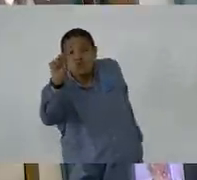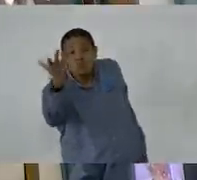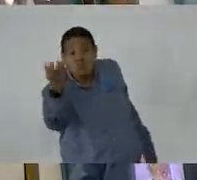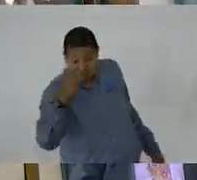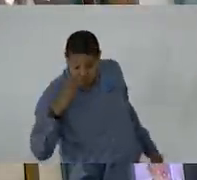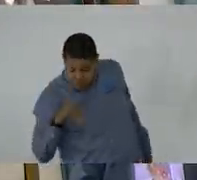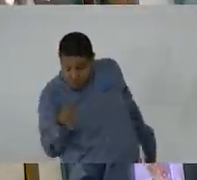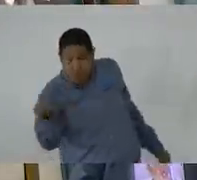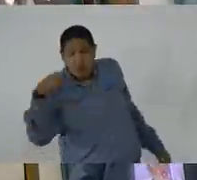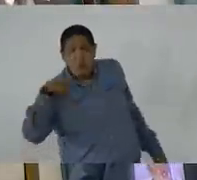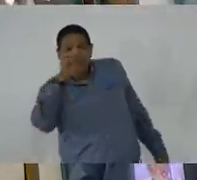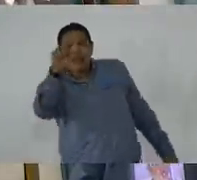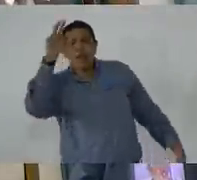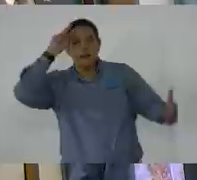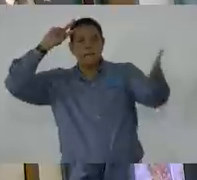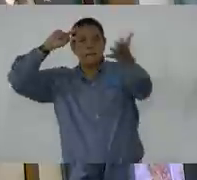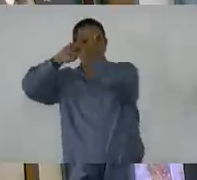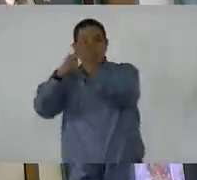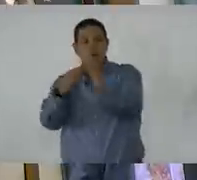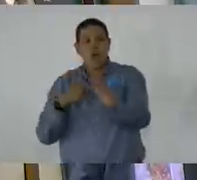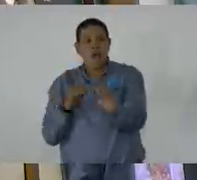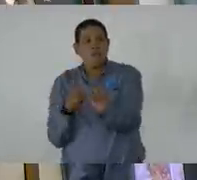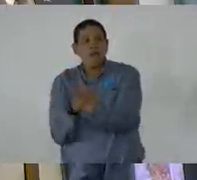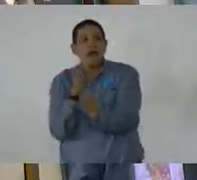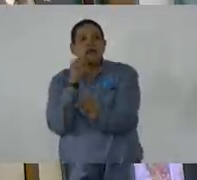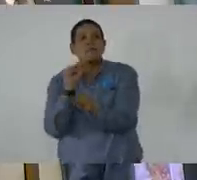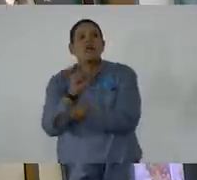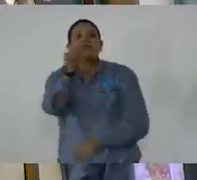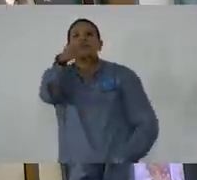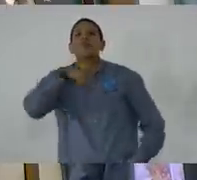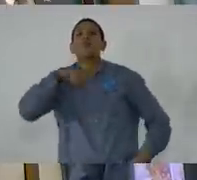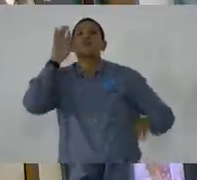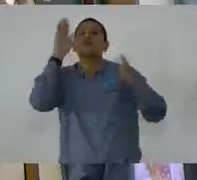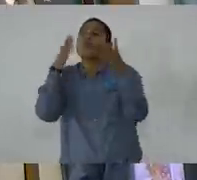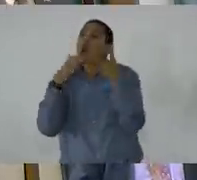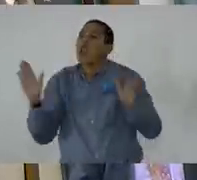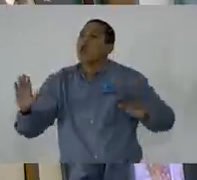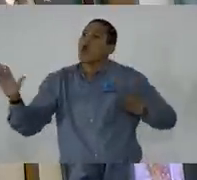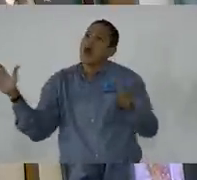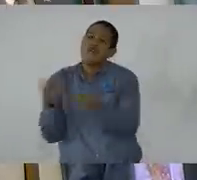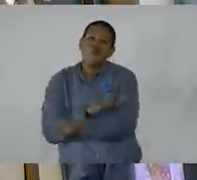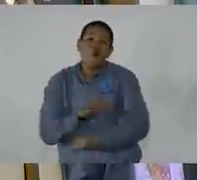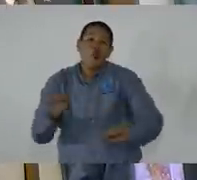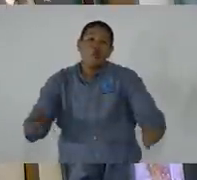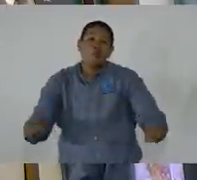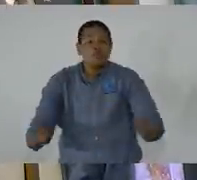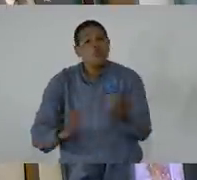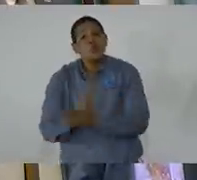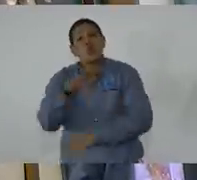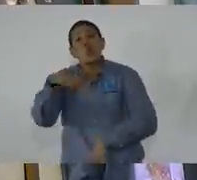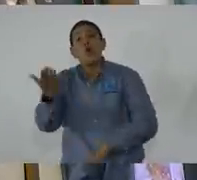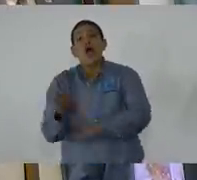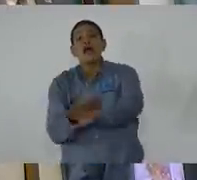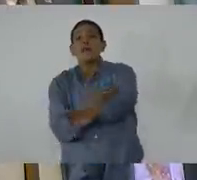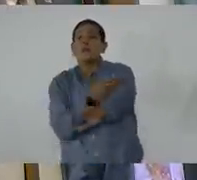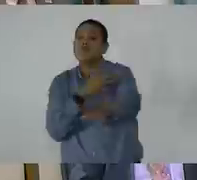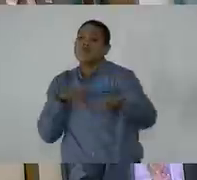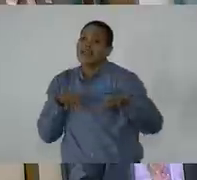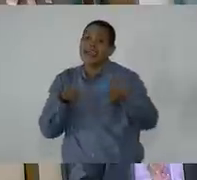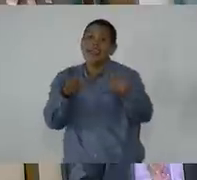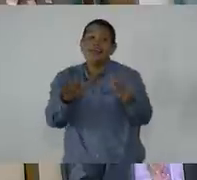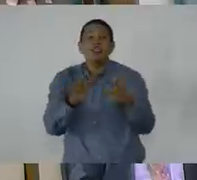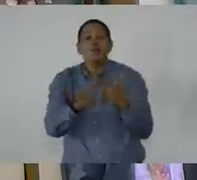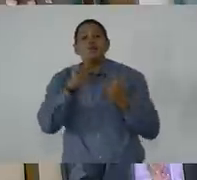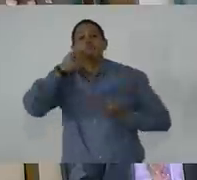planting with a purpose and to ensure that we unlock our full potential through improved efficiency